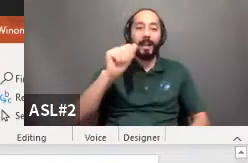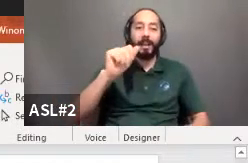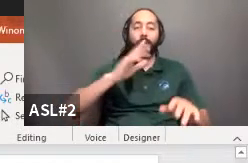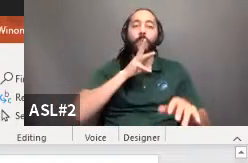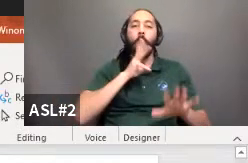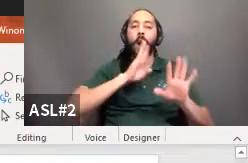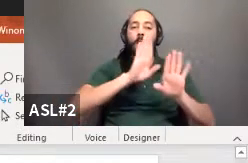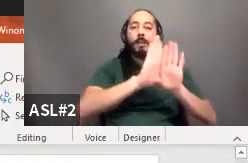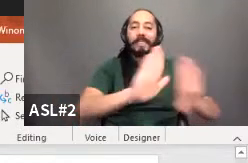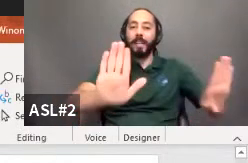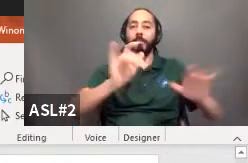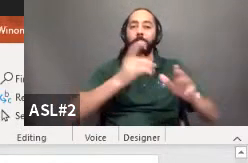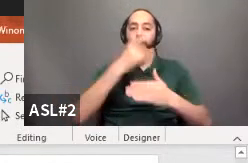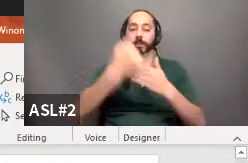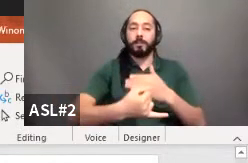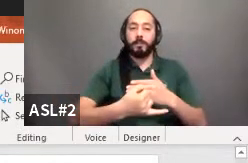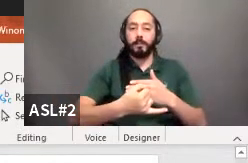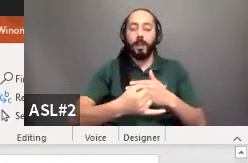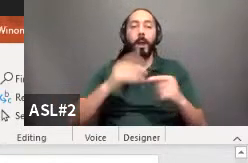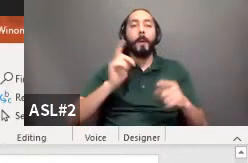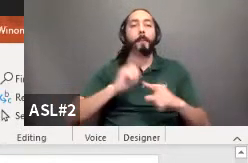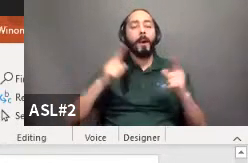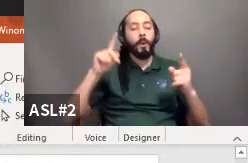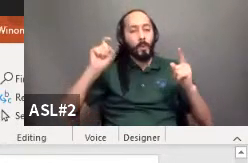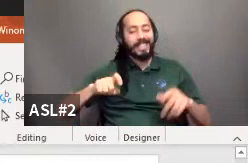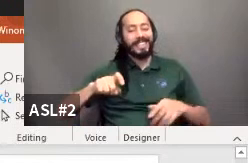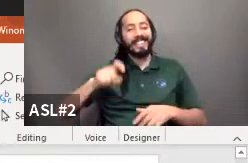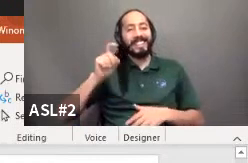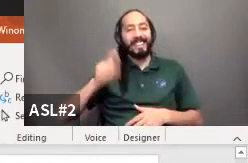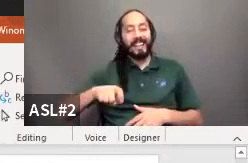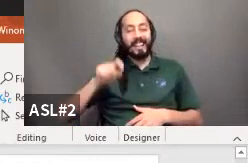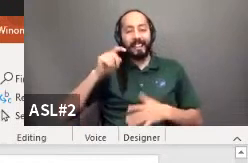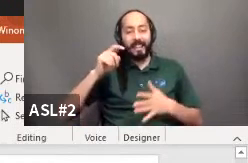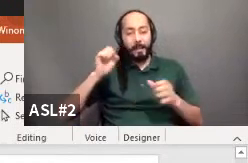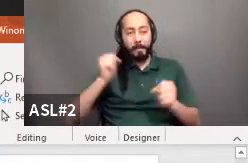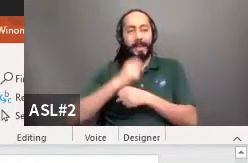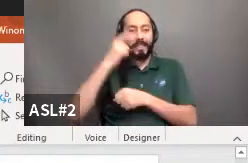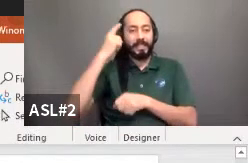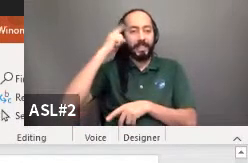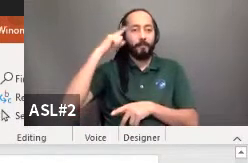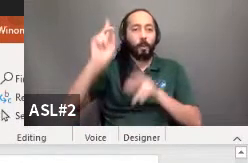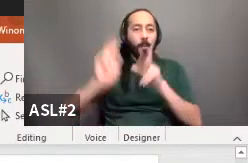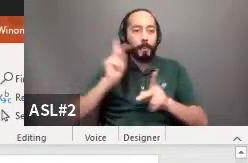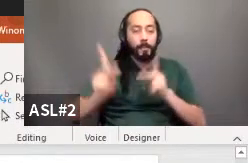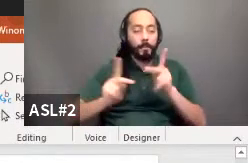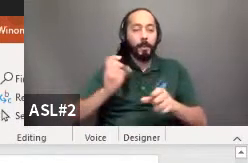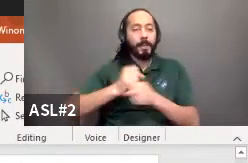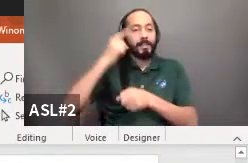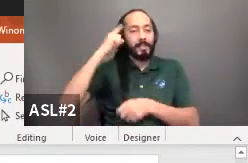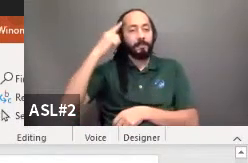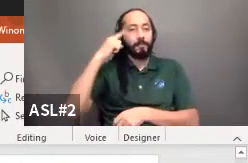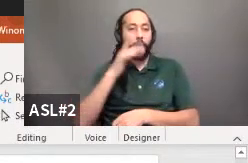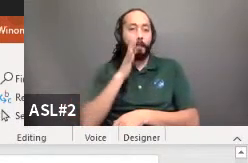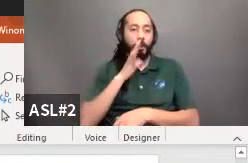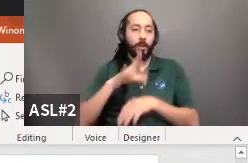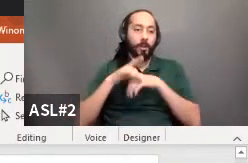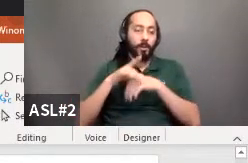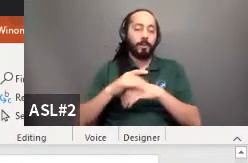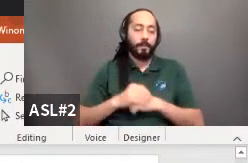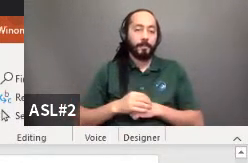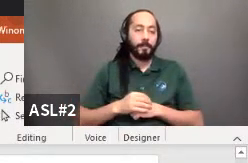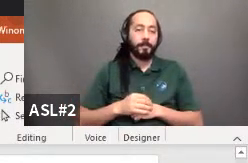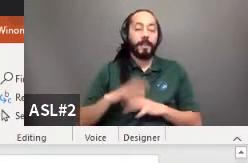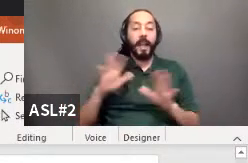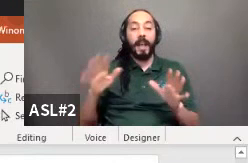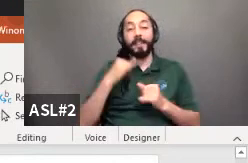is infrastructure that makes sense for people, you know, and makes sense for Mother Earth. And so, you know, just in the last couple of pictures,